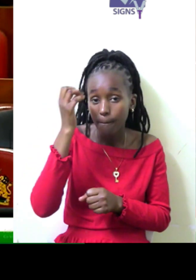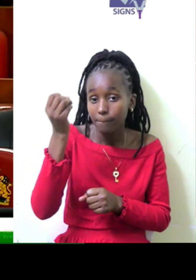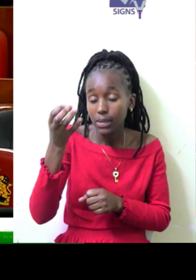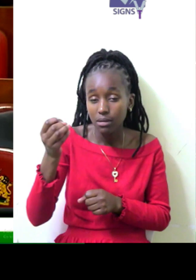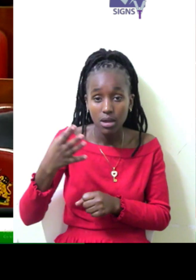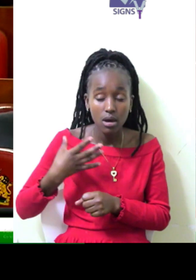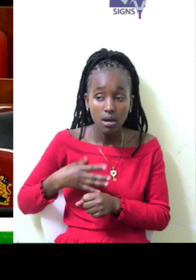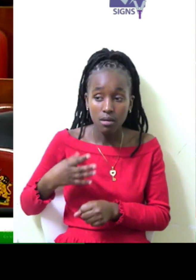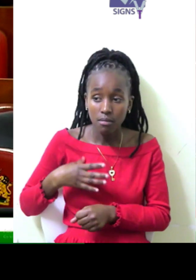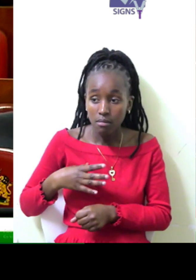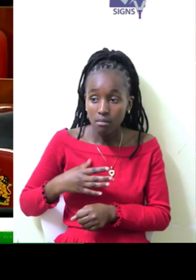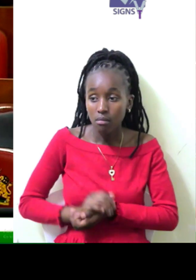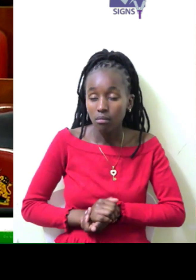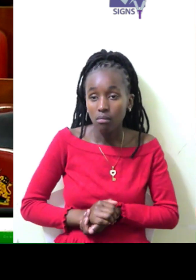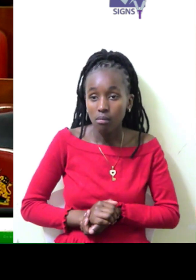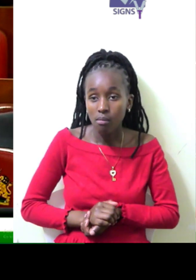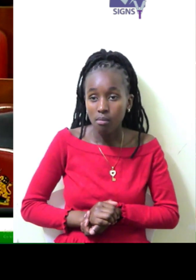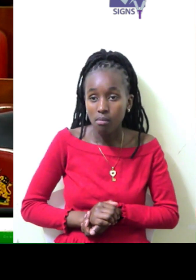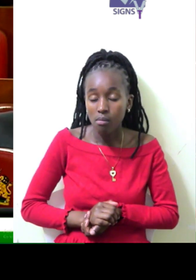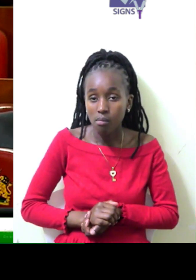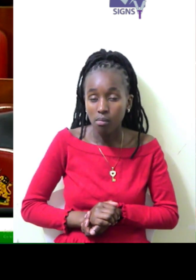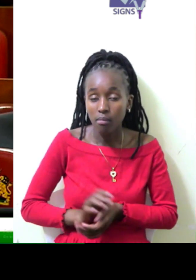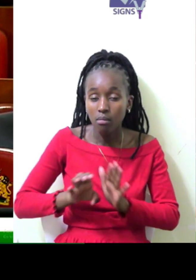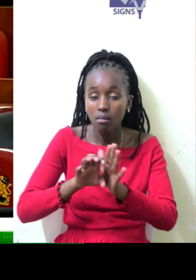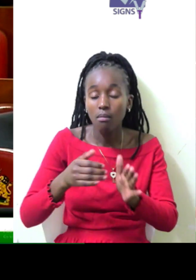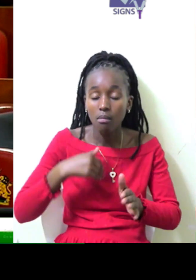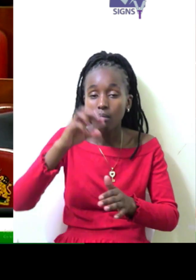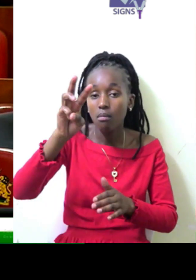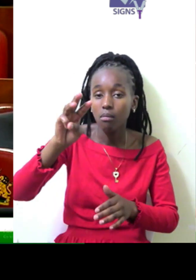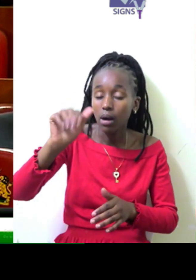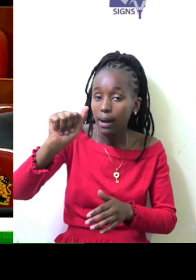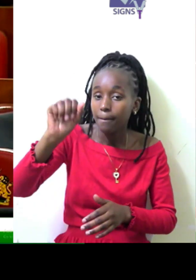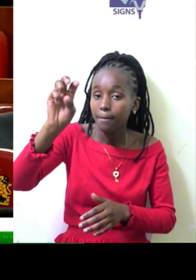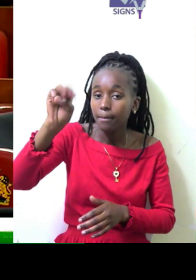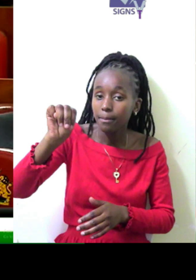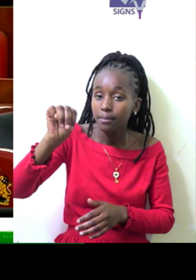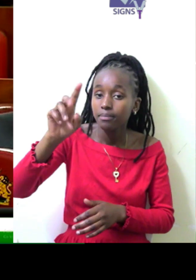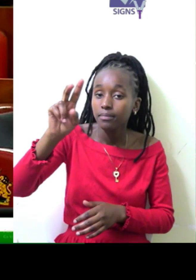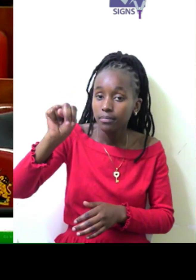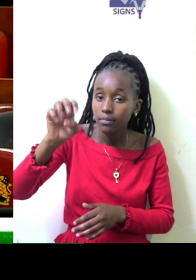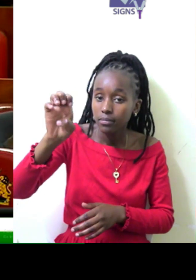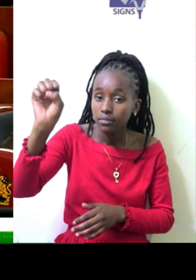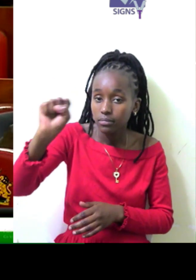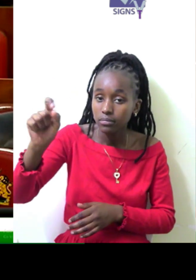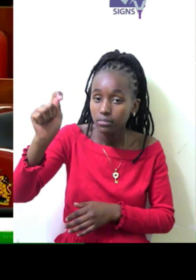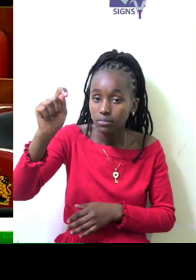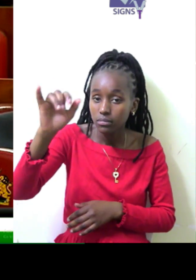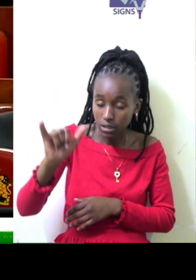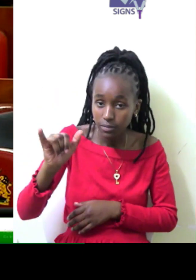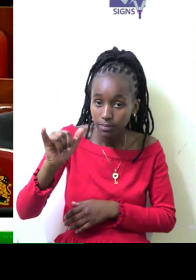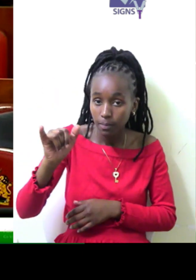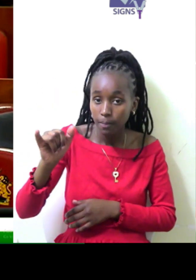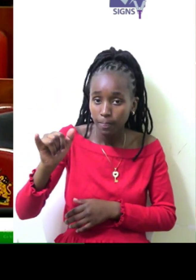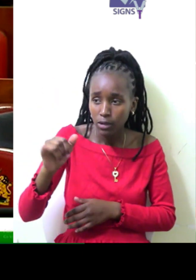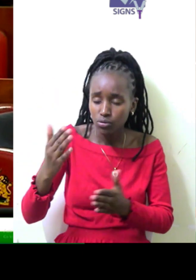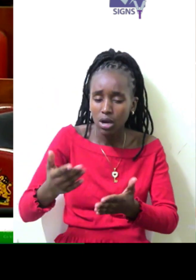we allowing amnesty up to 31st December 2022? Who are these we want to give amnesty